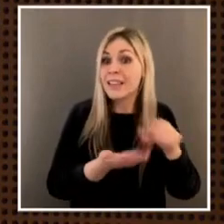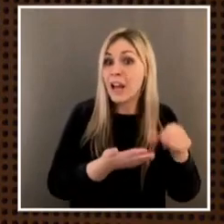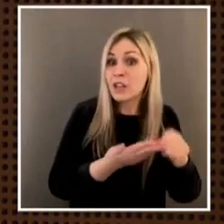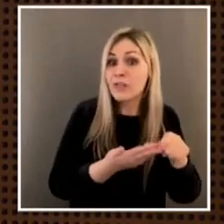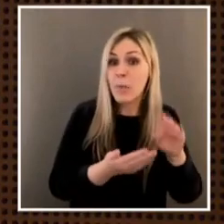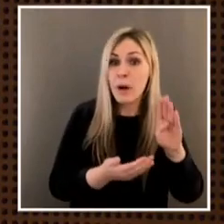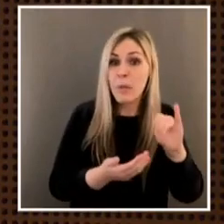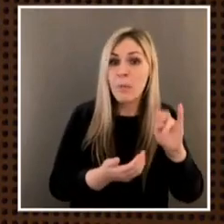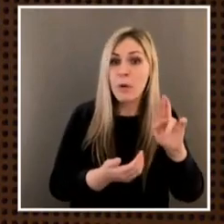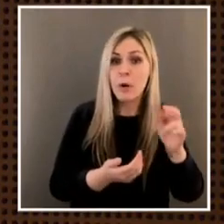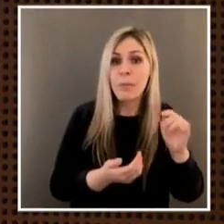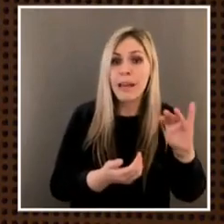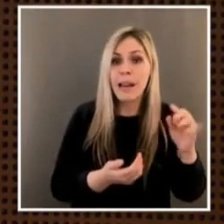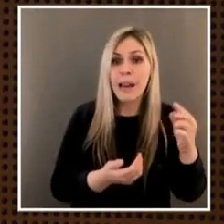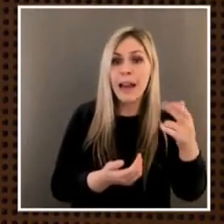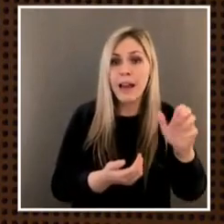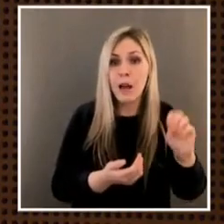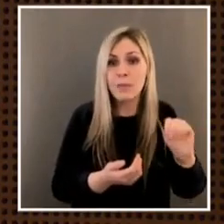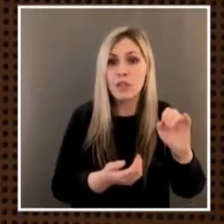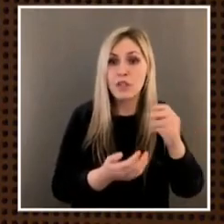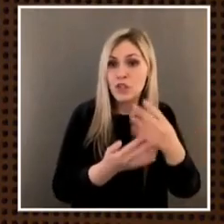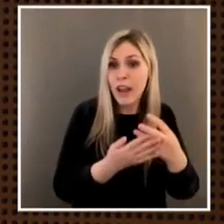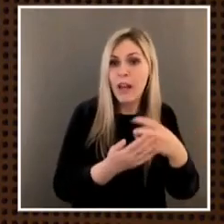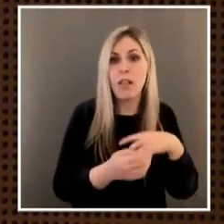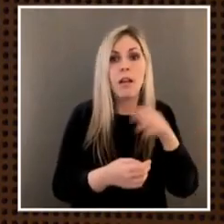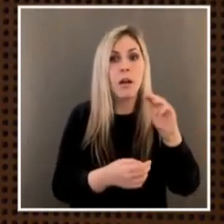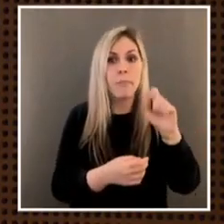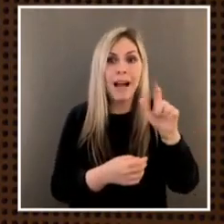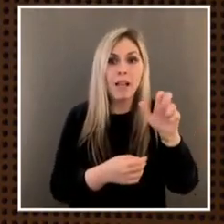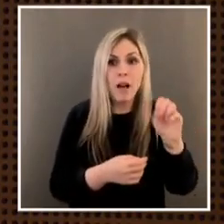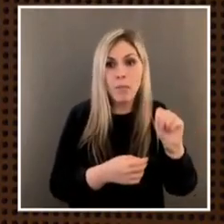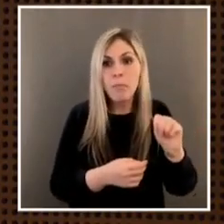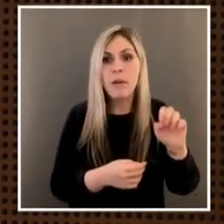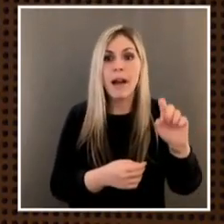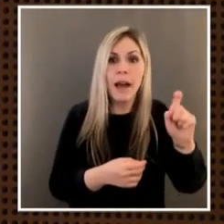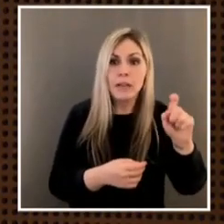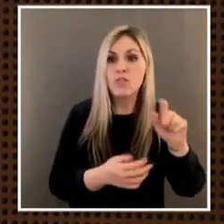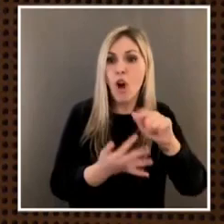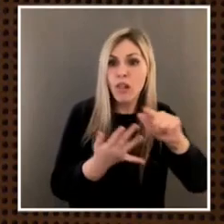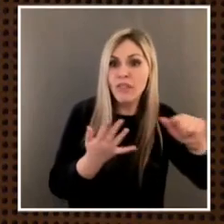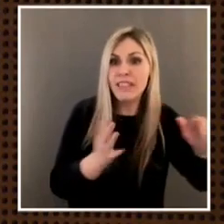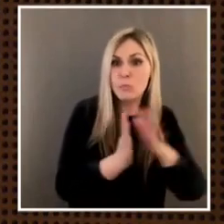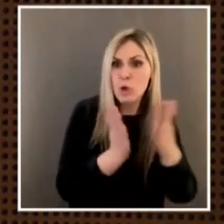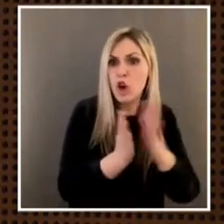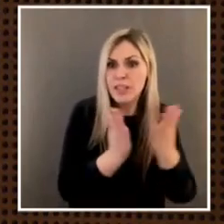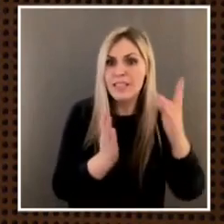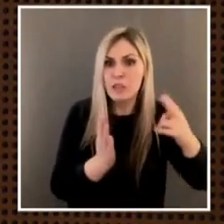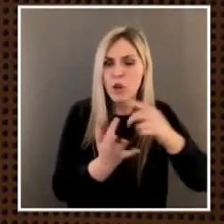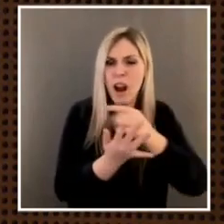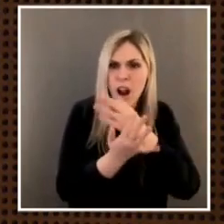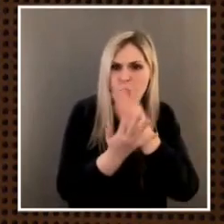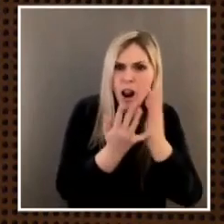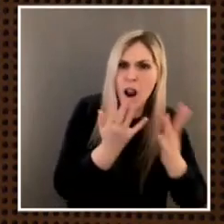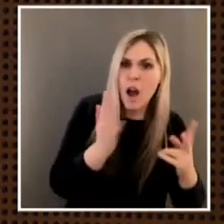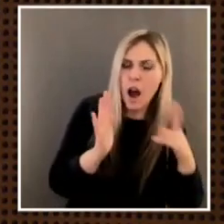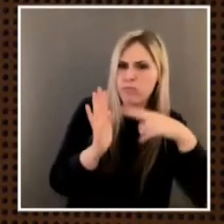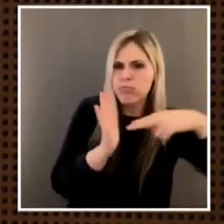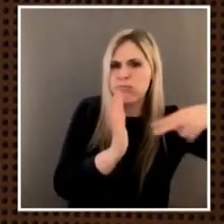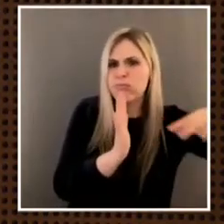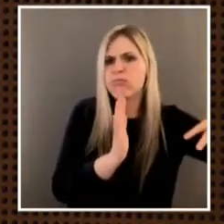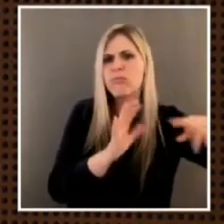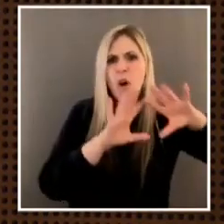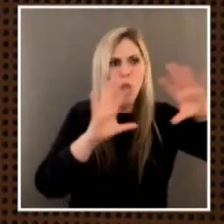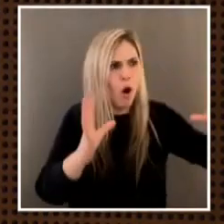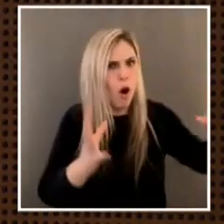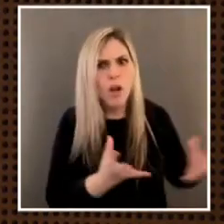of Malcolm X, and Soul on Ice. Challenging forces around us seemed so powerful to me. But